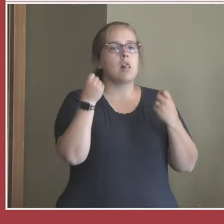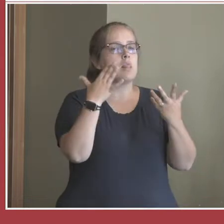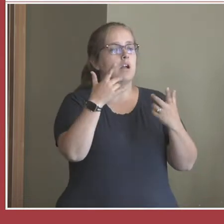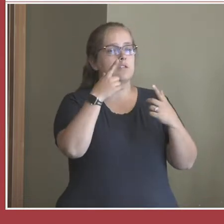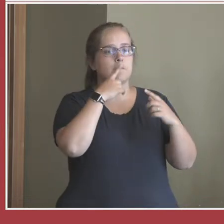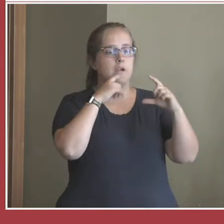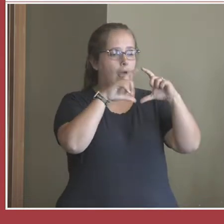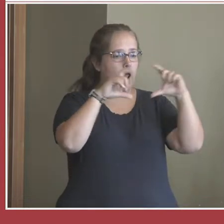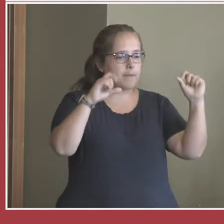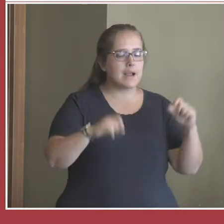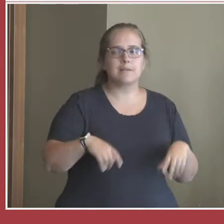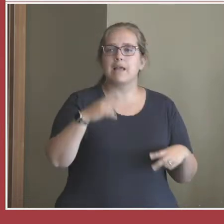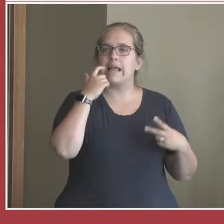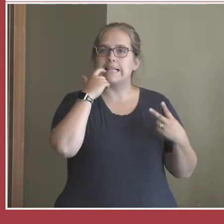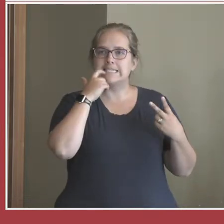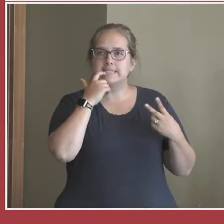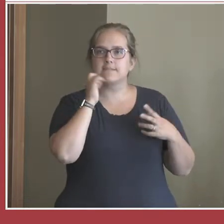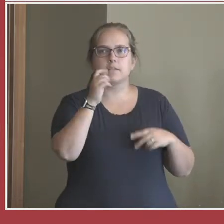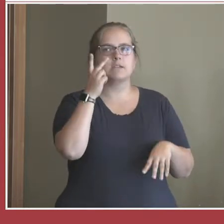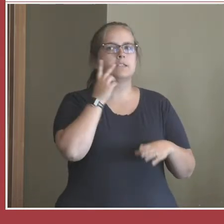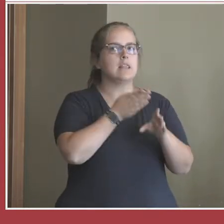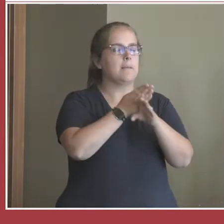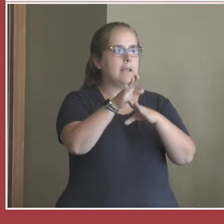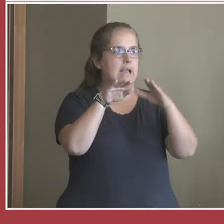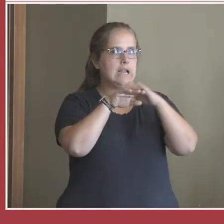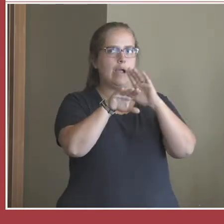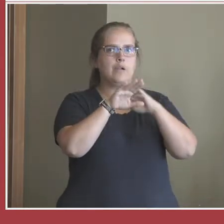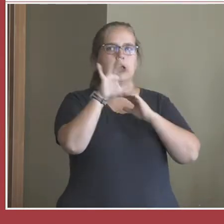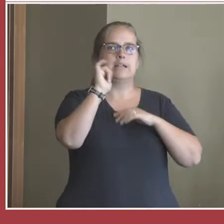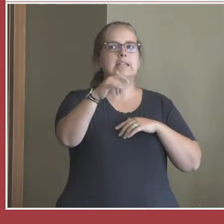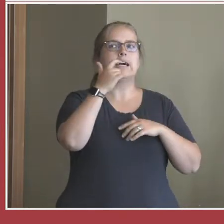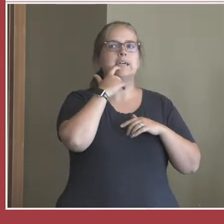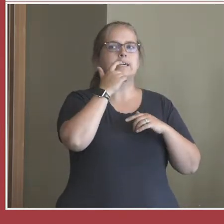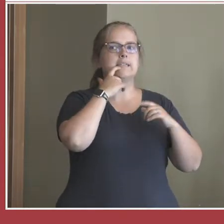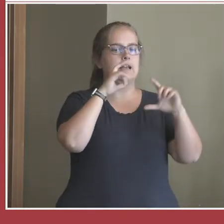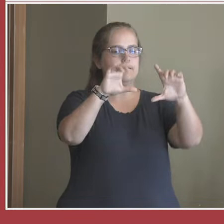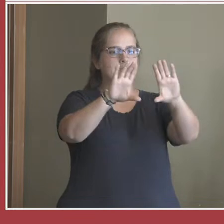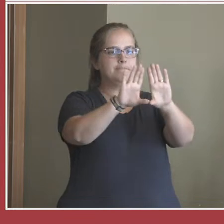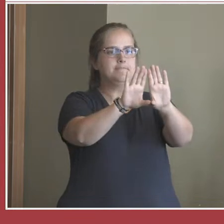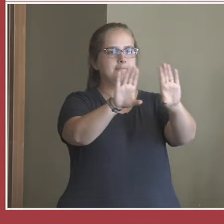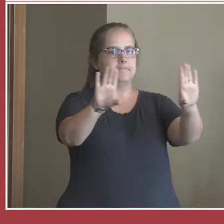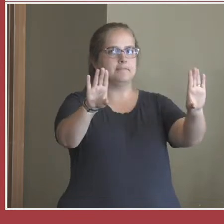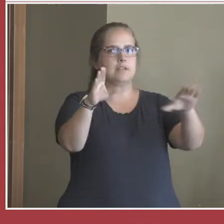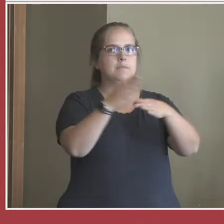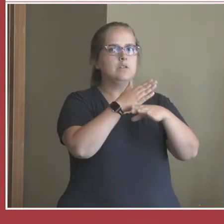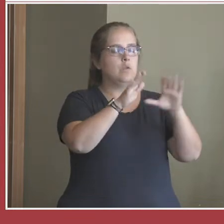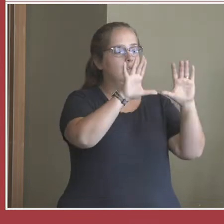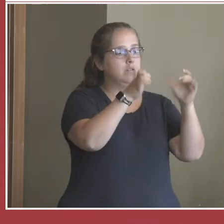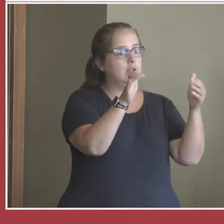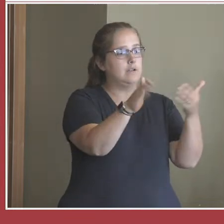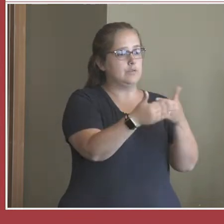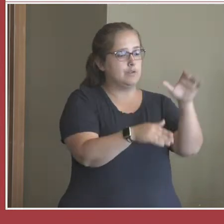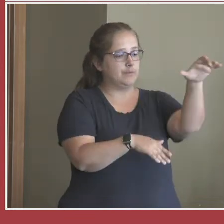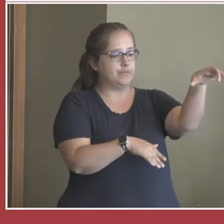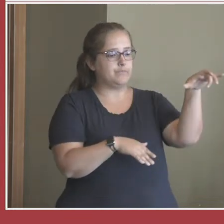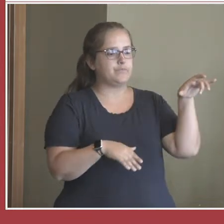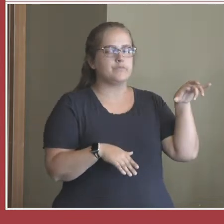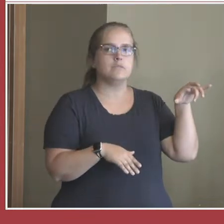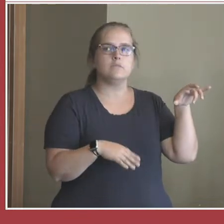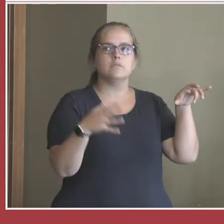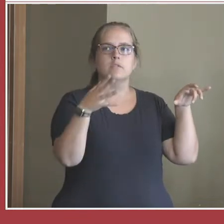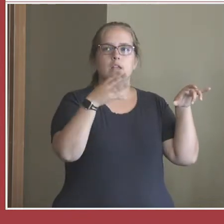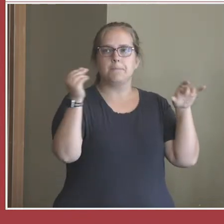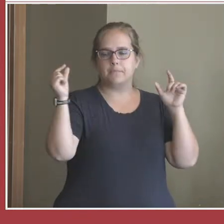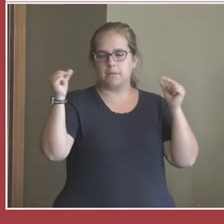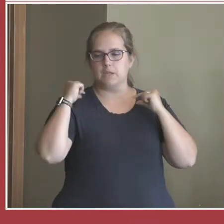brick and glass, and you can see the main entry is that glass piece between the classroom wing